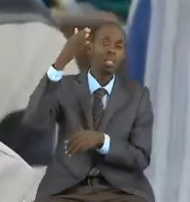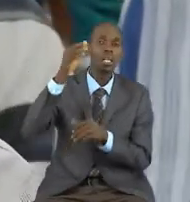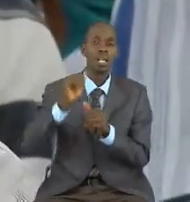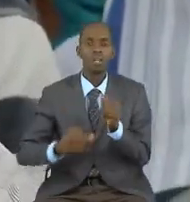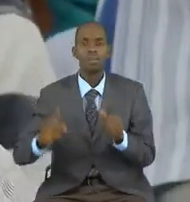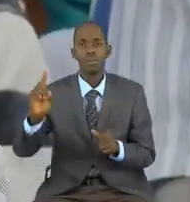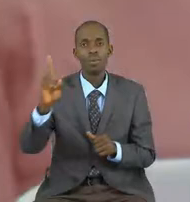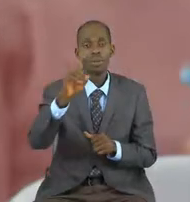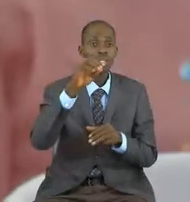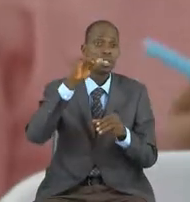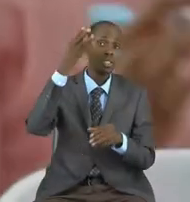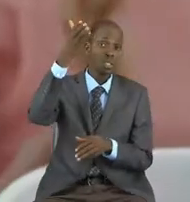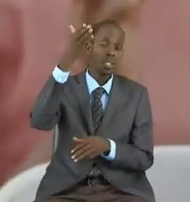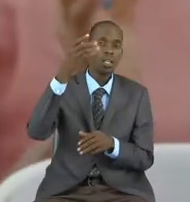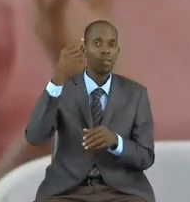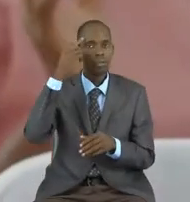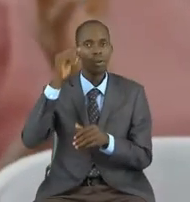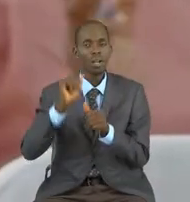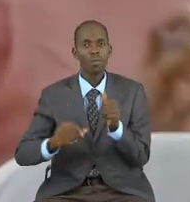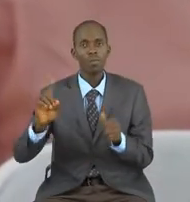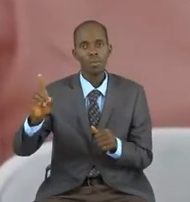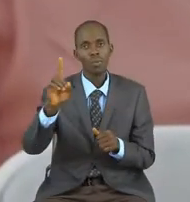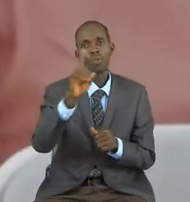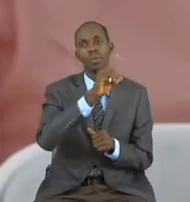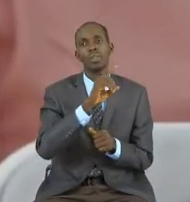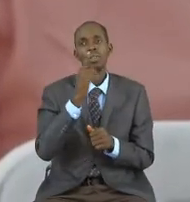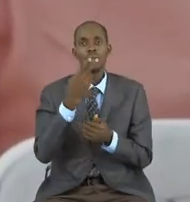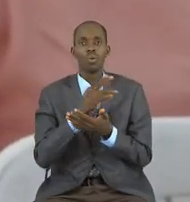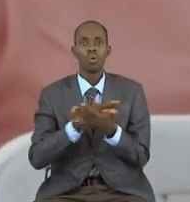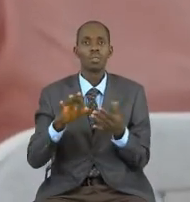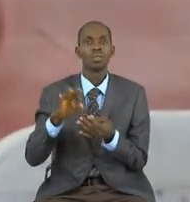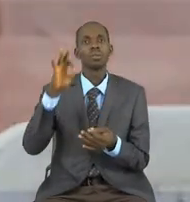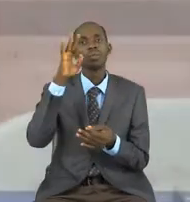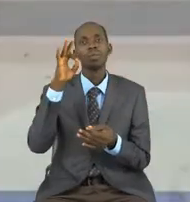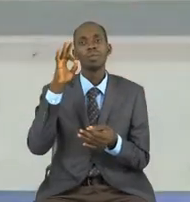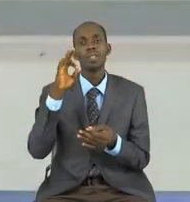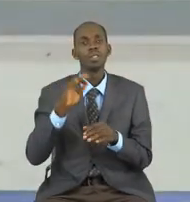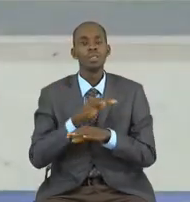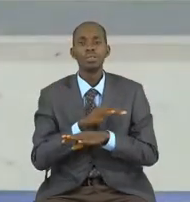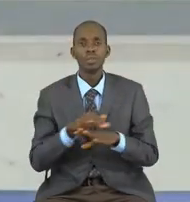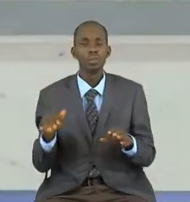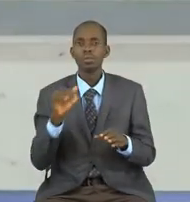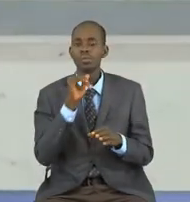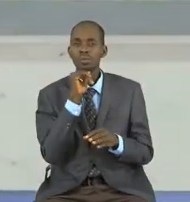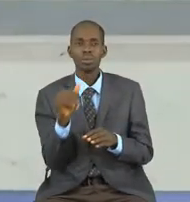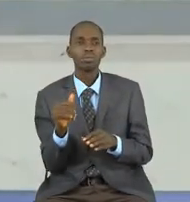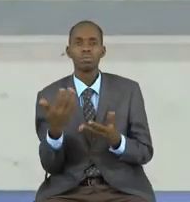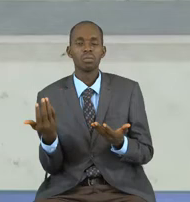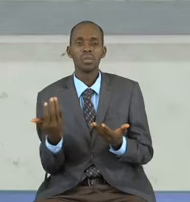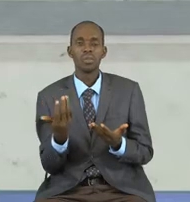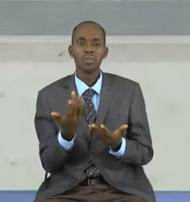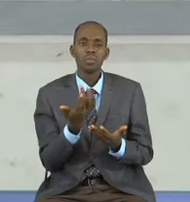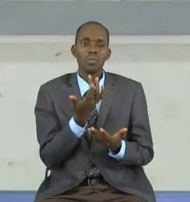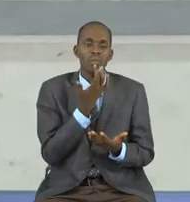there, each of them. The Holy Ghost does not discriminate. As God